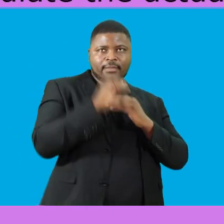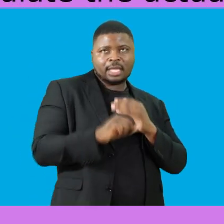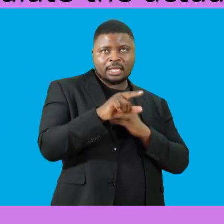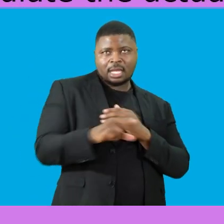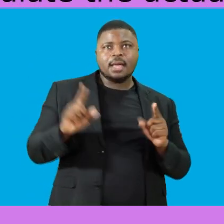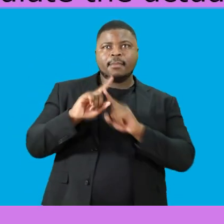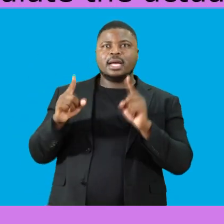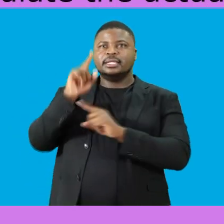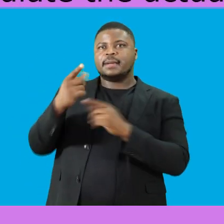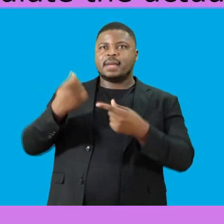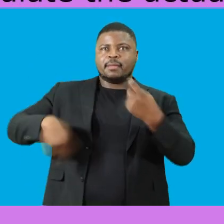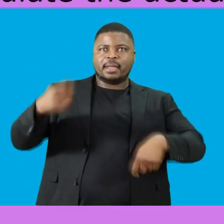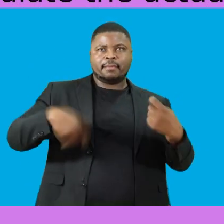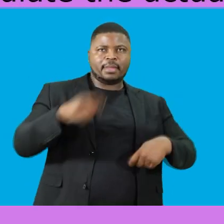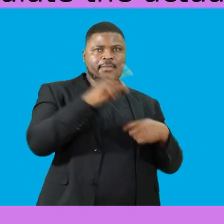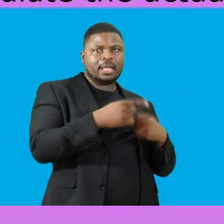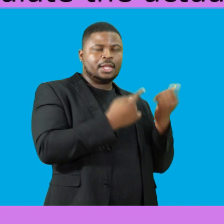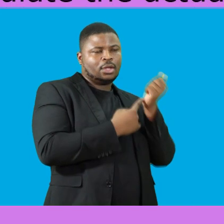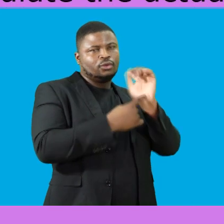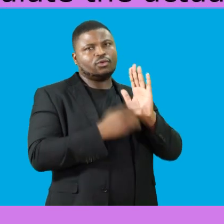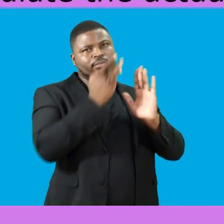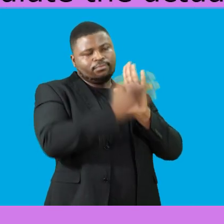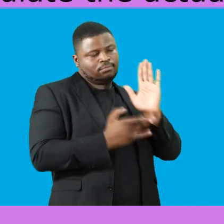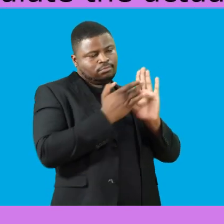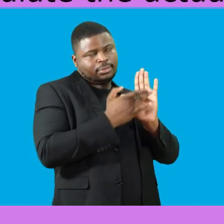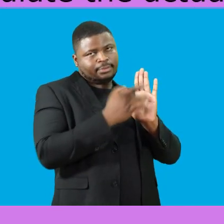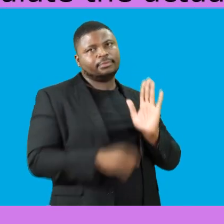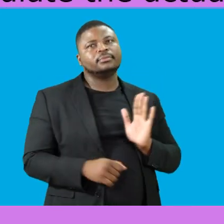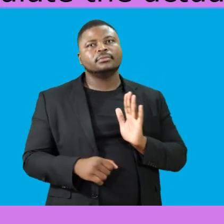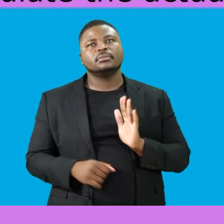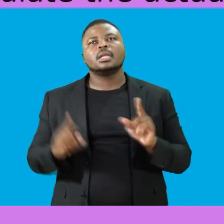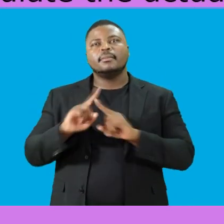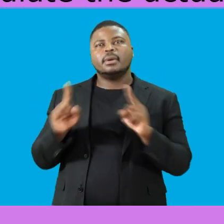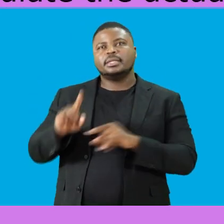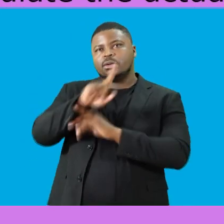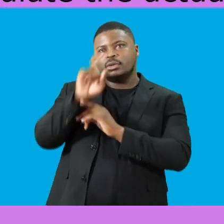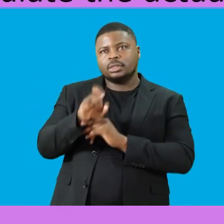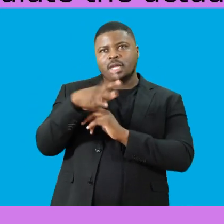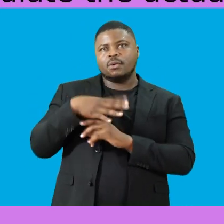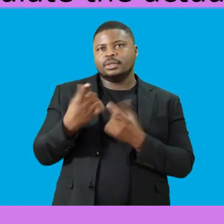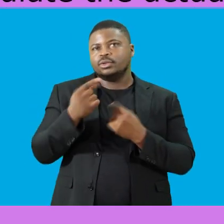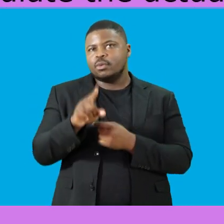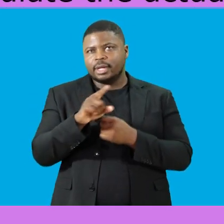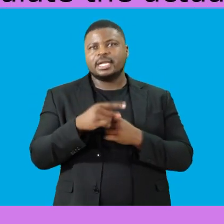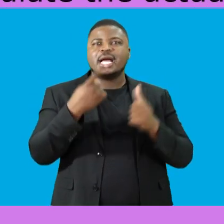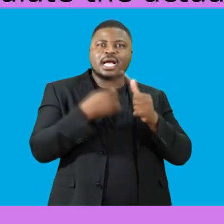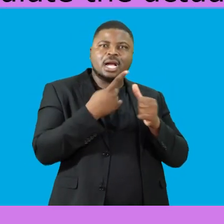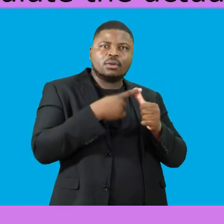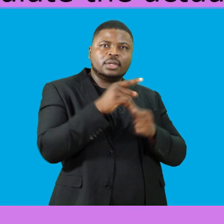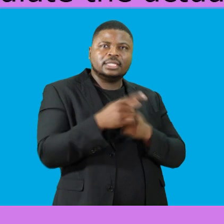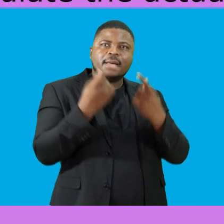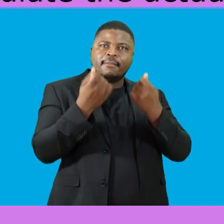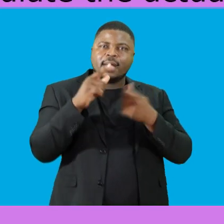given all of these items that are displayed there. Then the question that I want you to do is calculate the